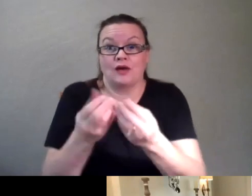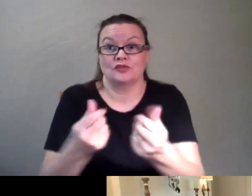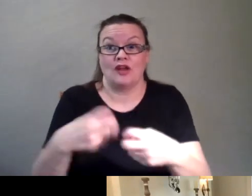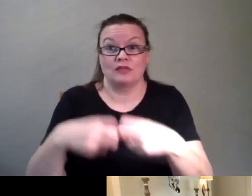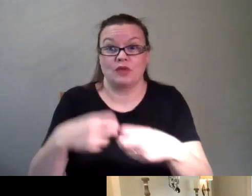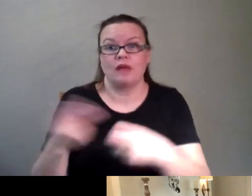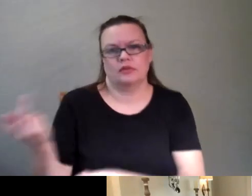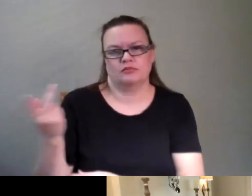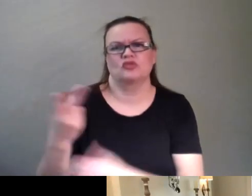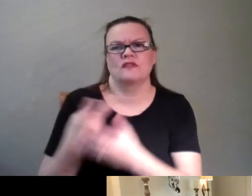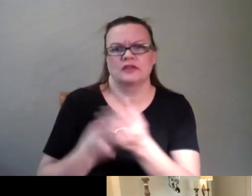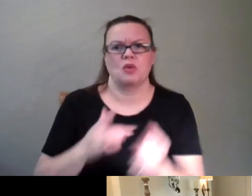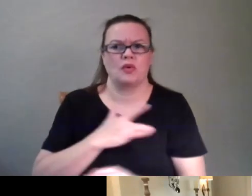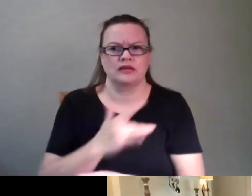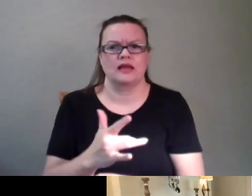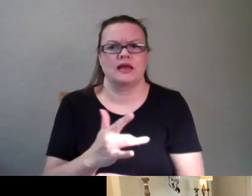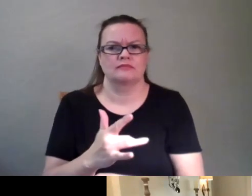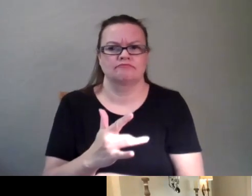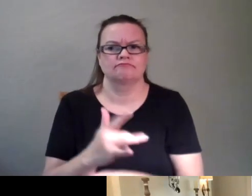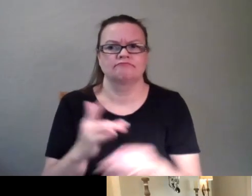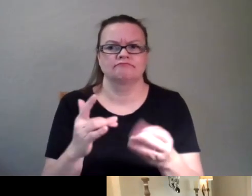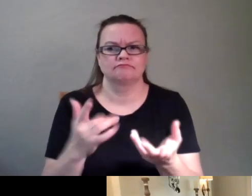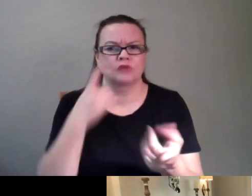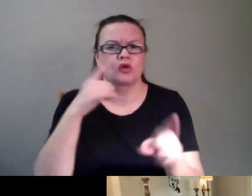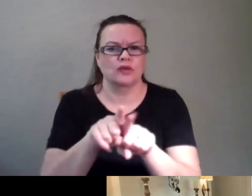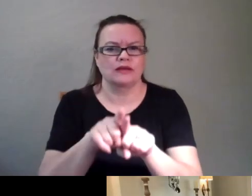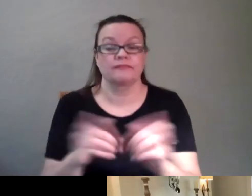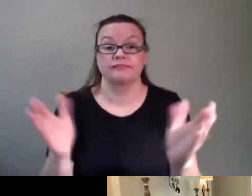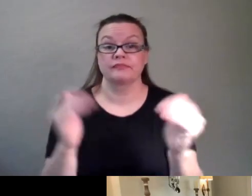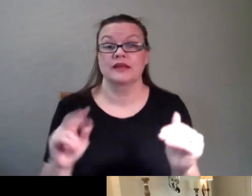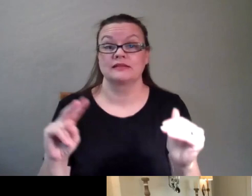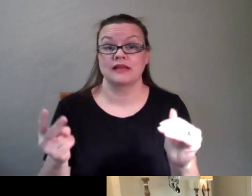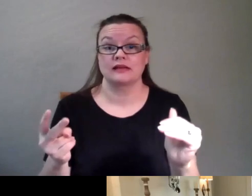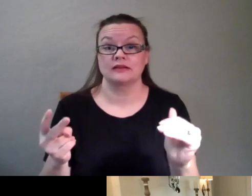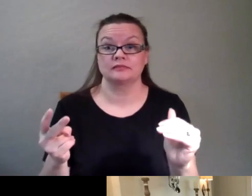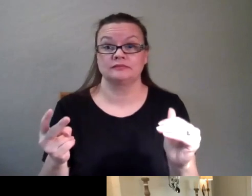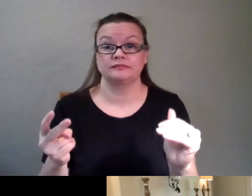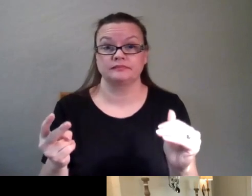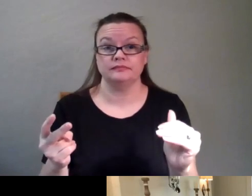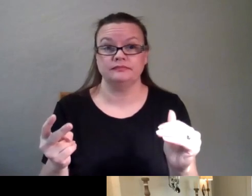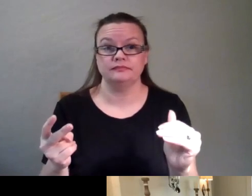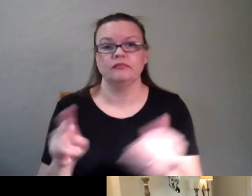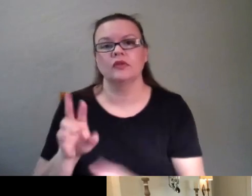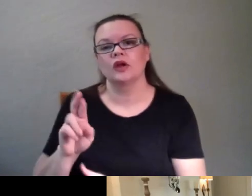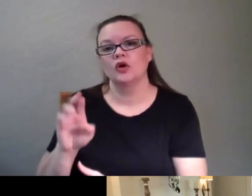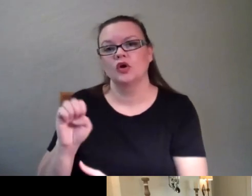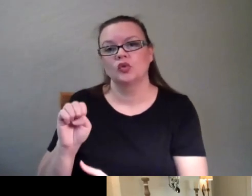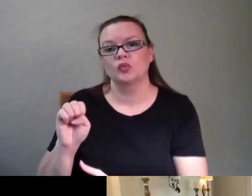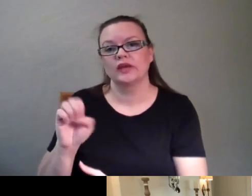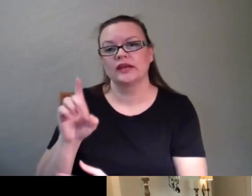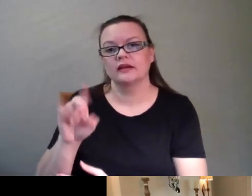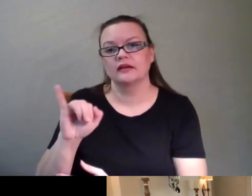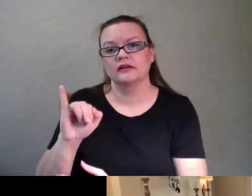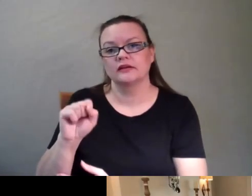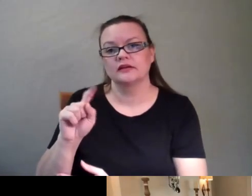A second factor, which we've just come out of, is redistricting and gerrymandering. The